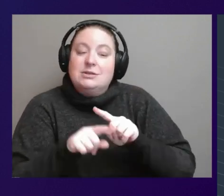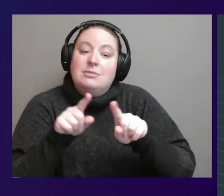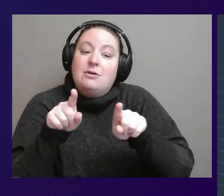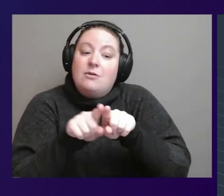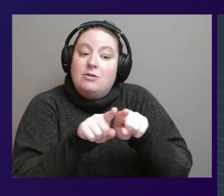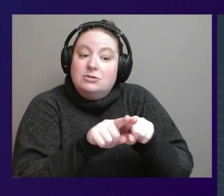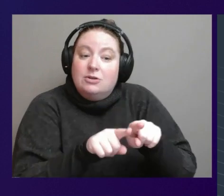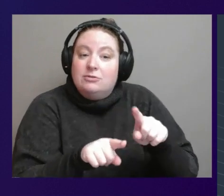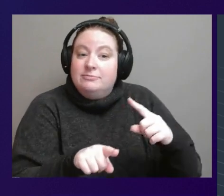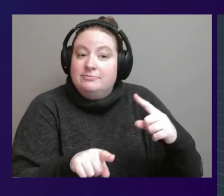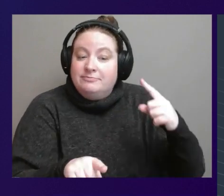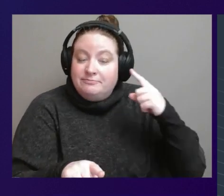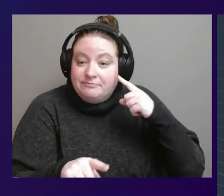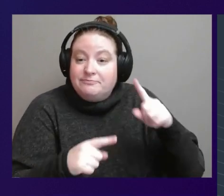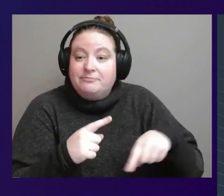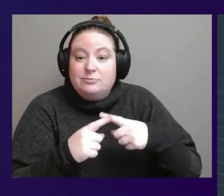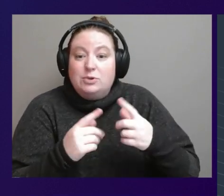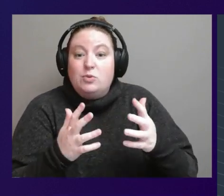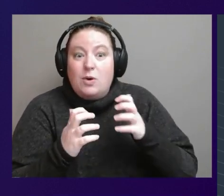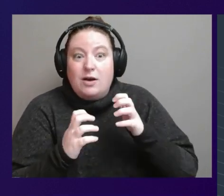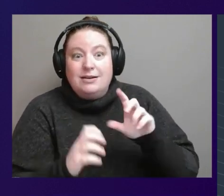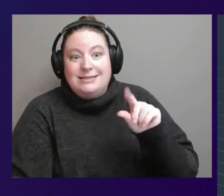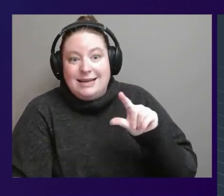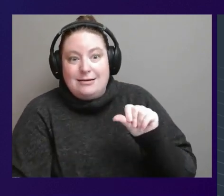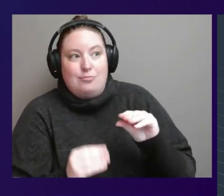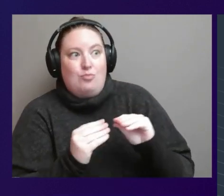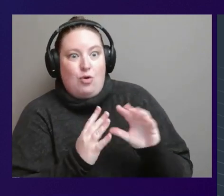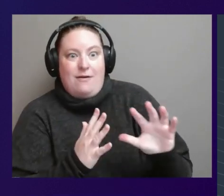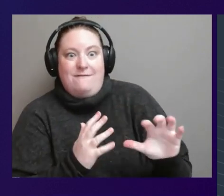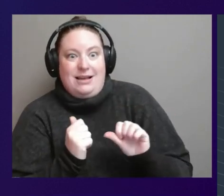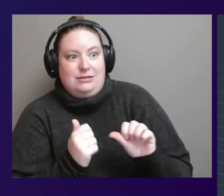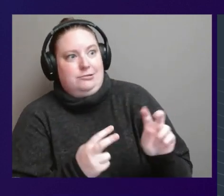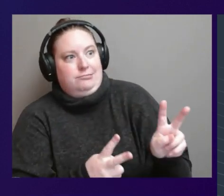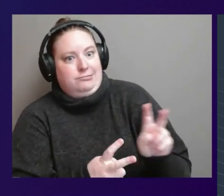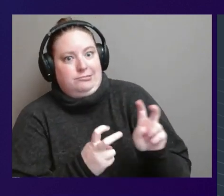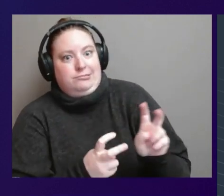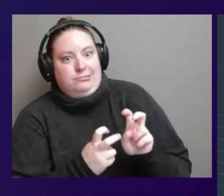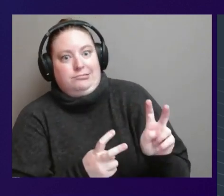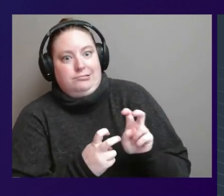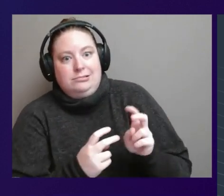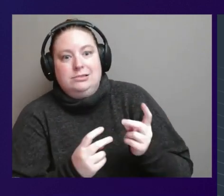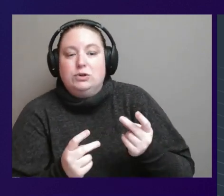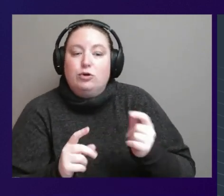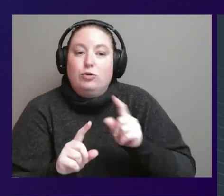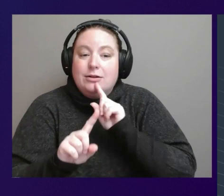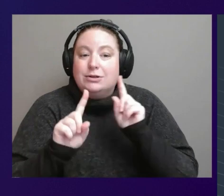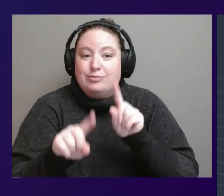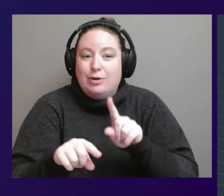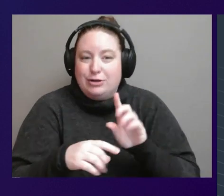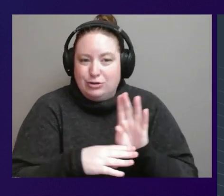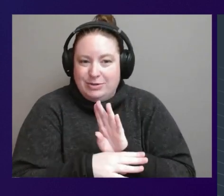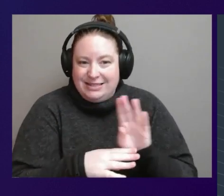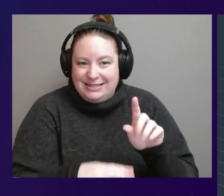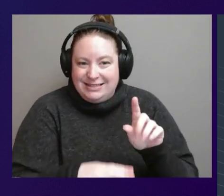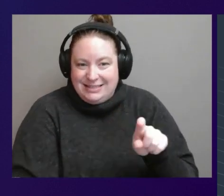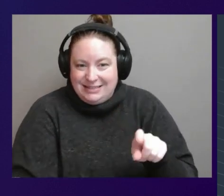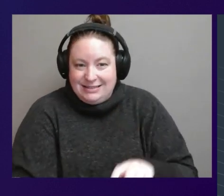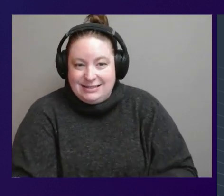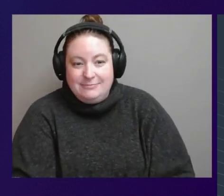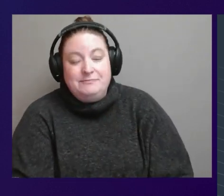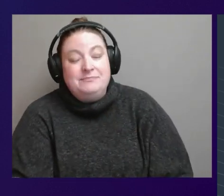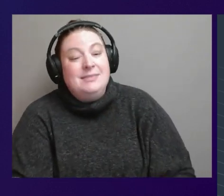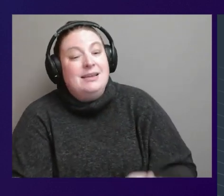data even faster so that you can quickly respond to your business needs. And as you know, 90 to 95%